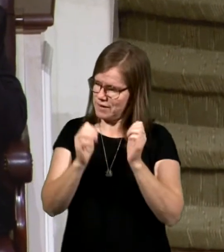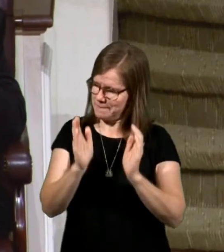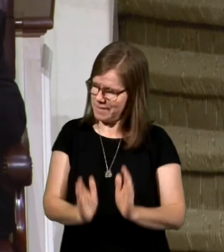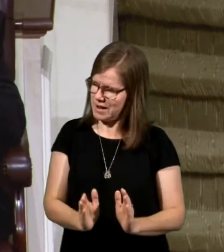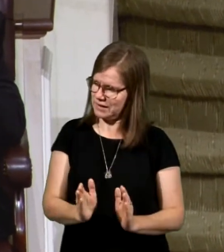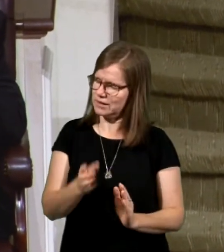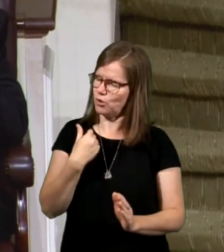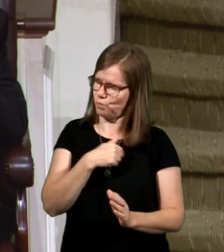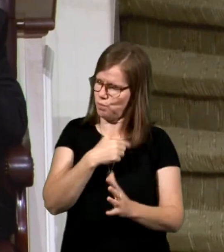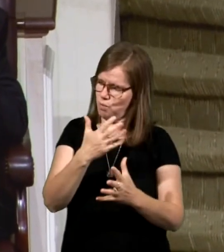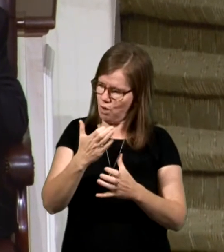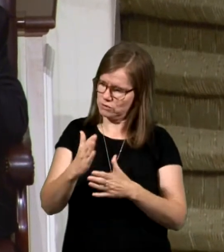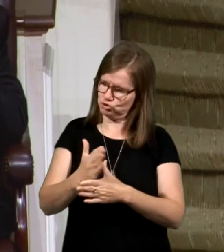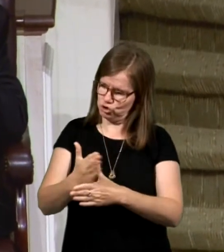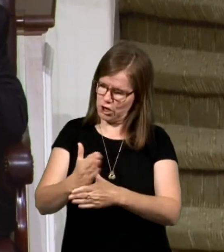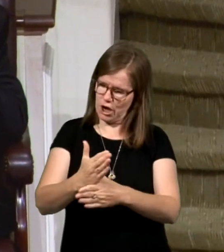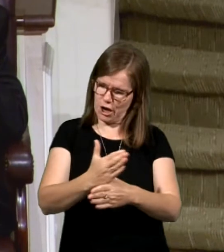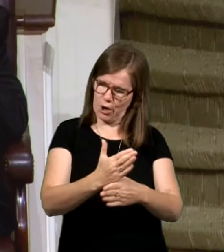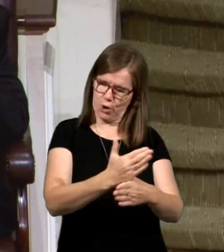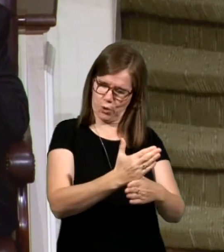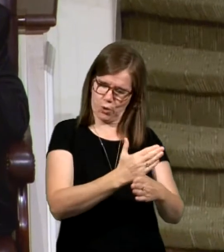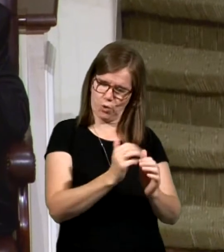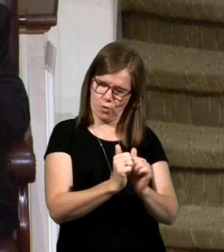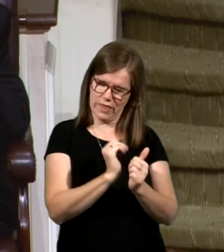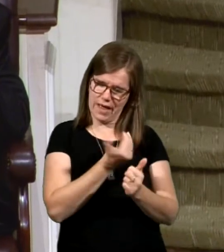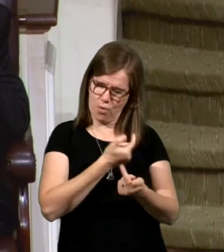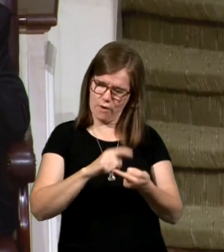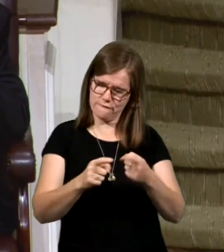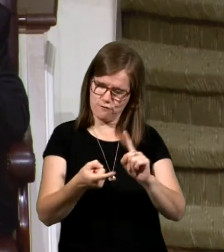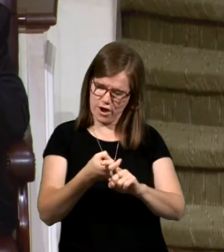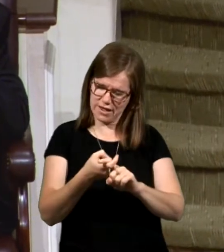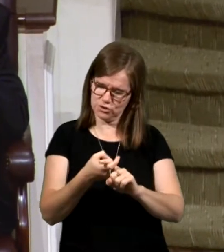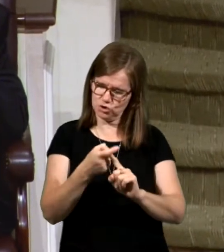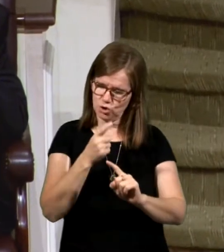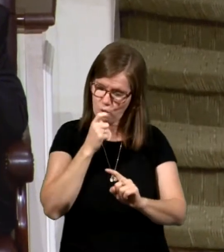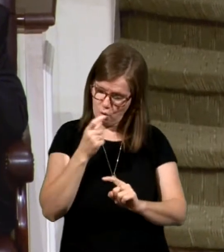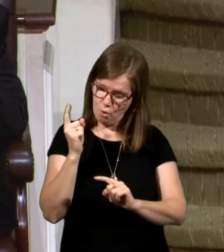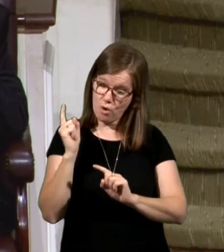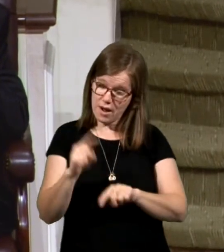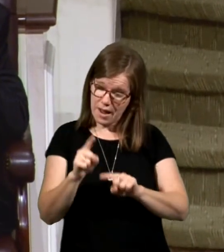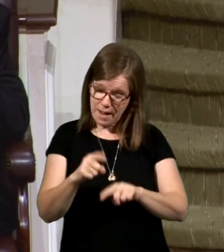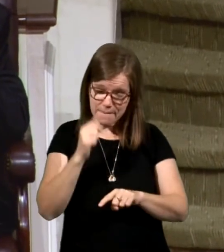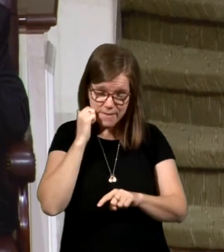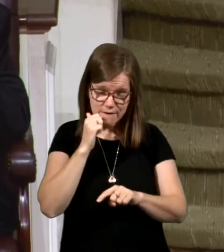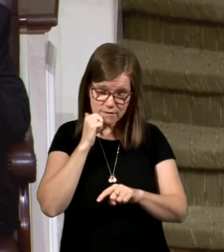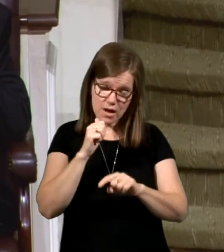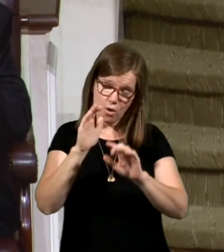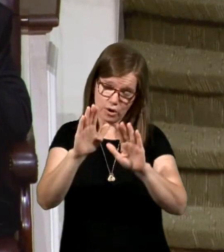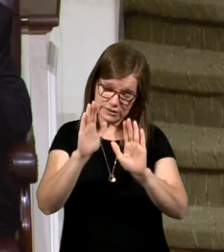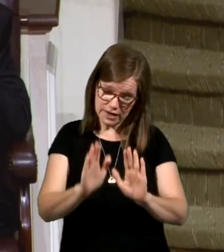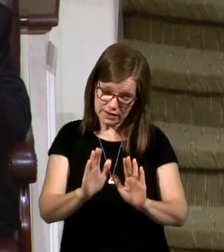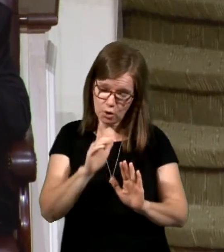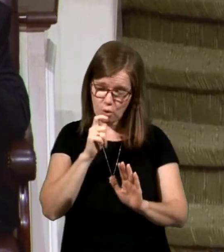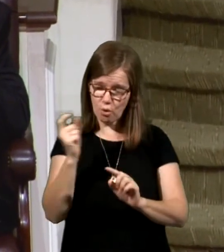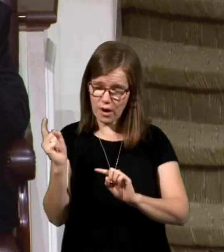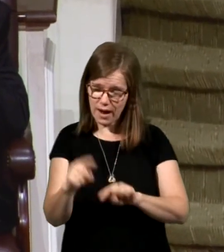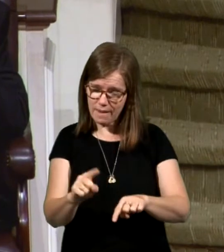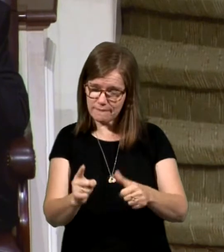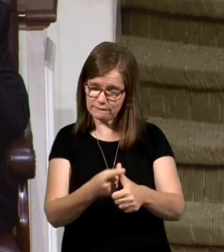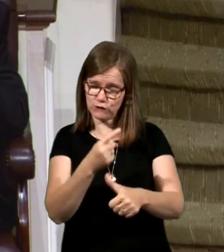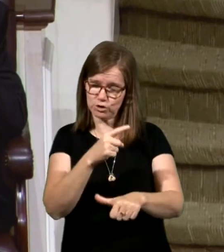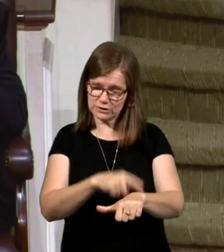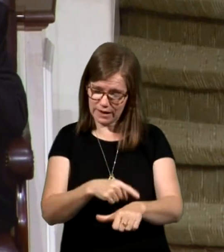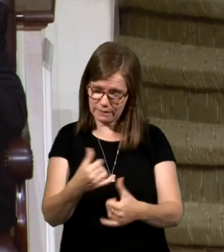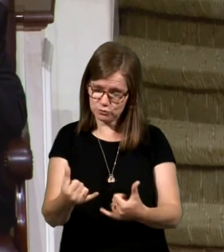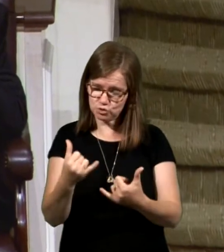So we want to be able to share with our friends today, those who come every day or on Sunday, and then those who are coming for the first time